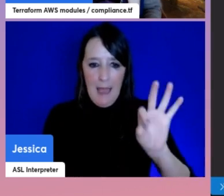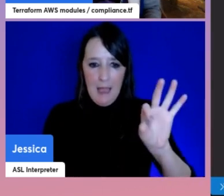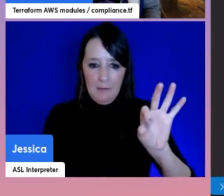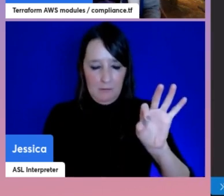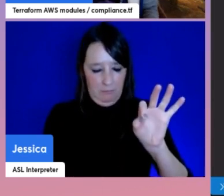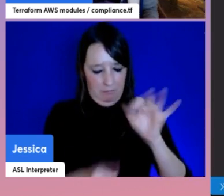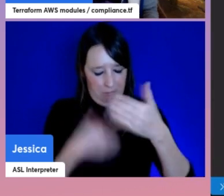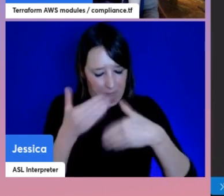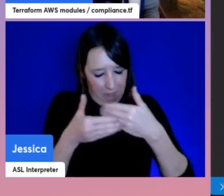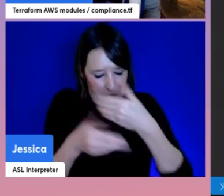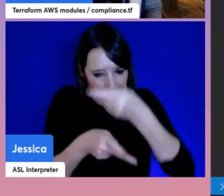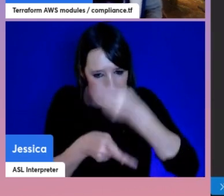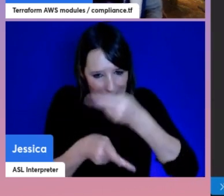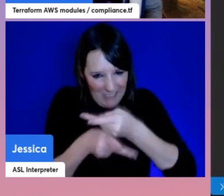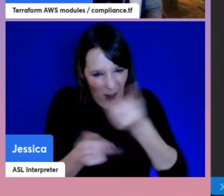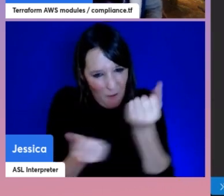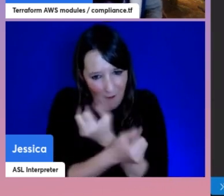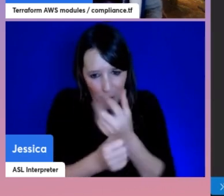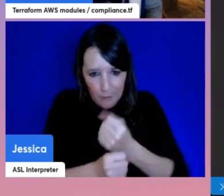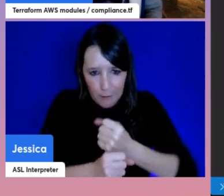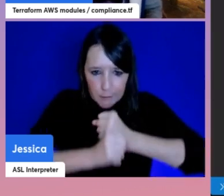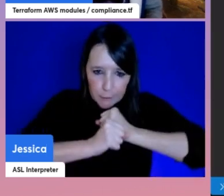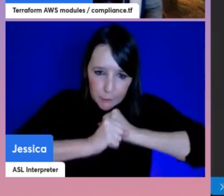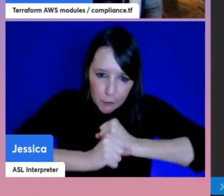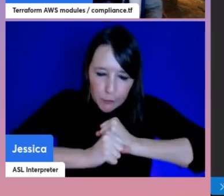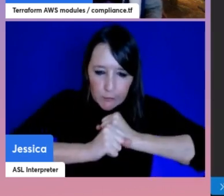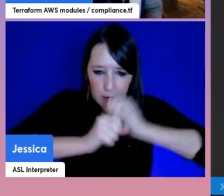this security